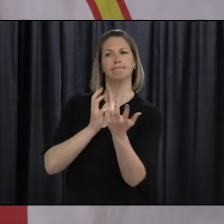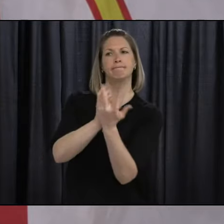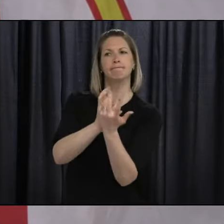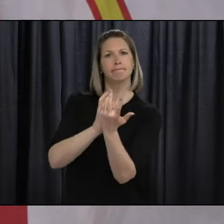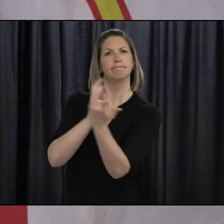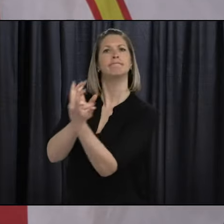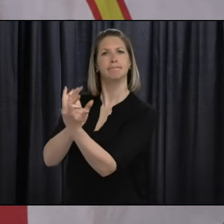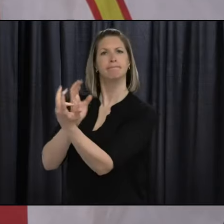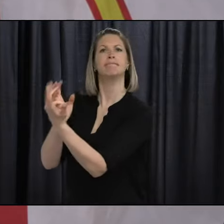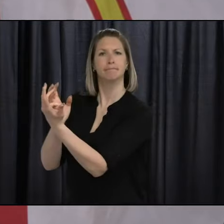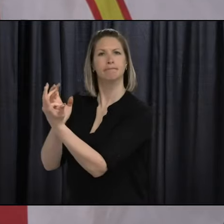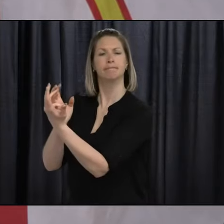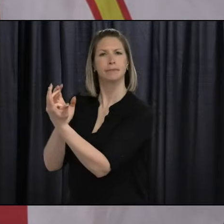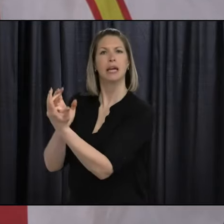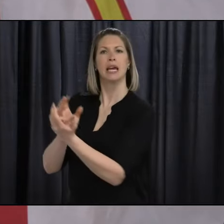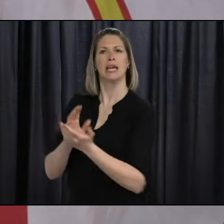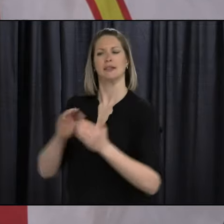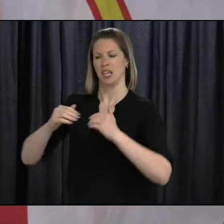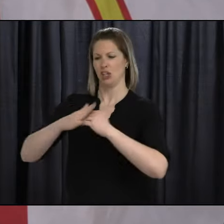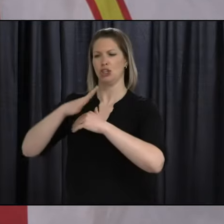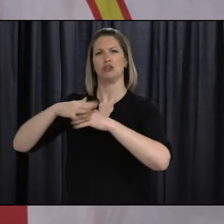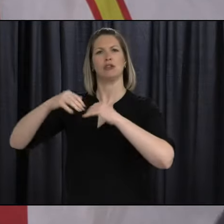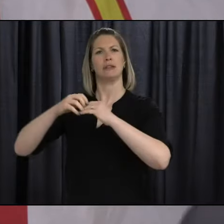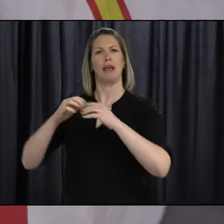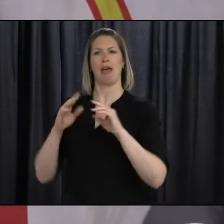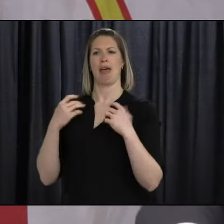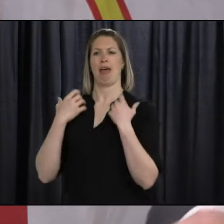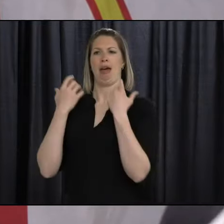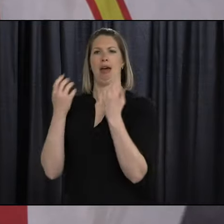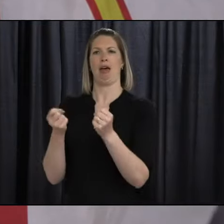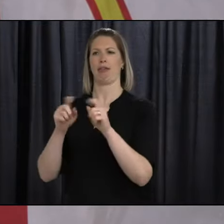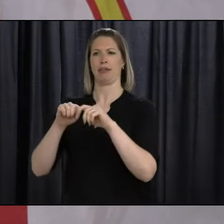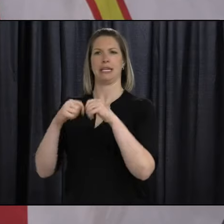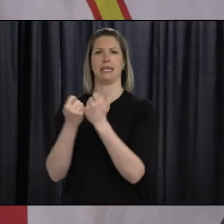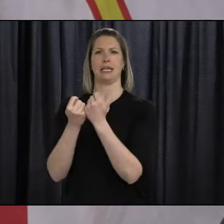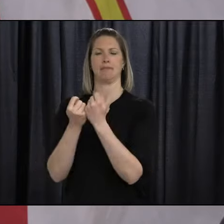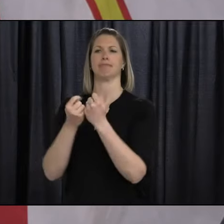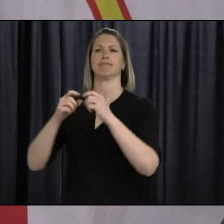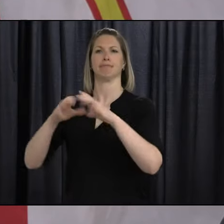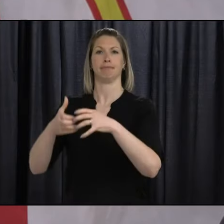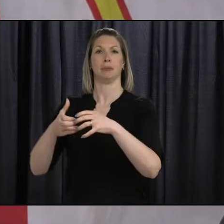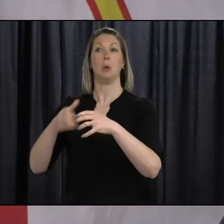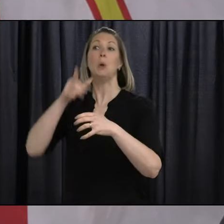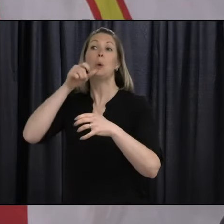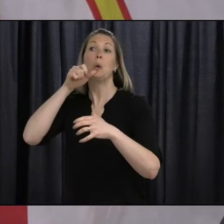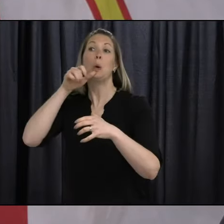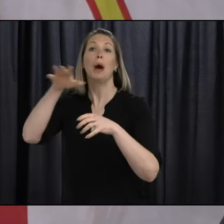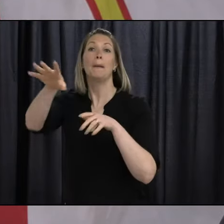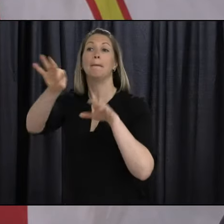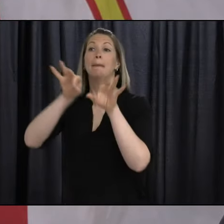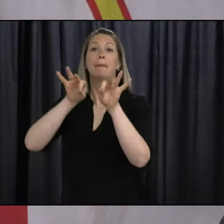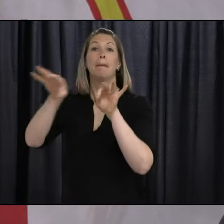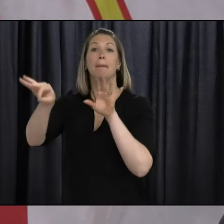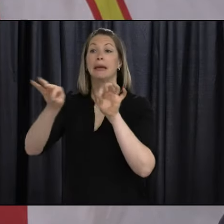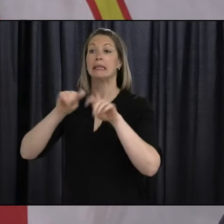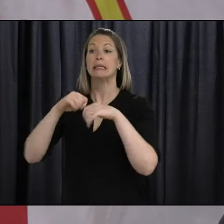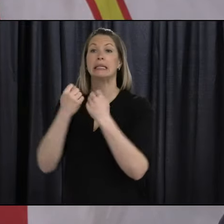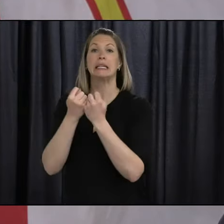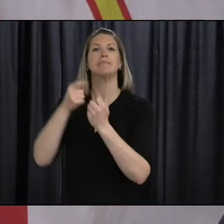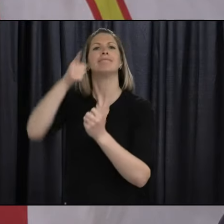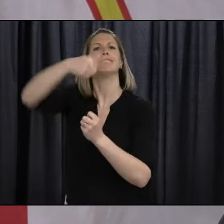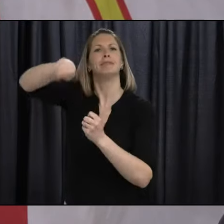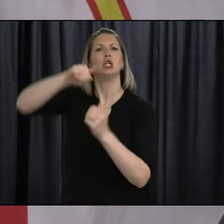a Towards Recovery Indigenous Health Team has also been established by and with Indigenous communities.